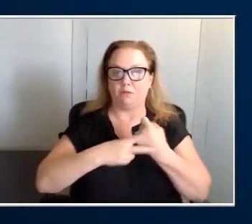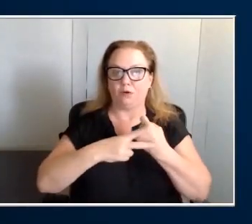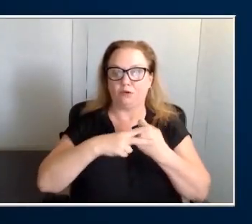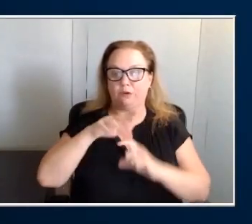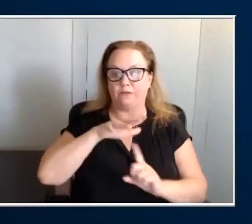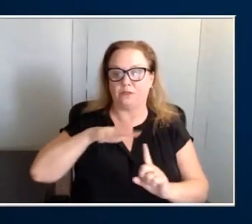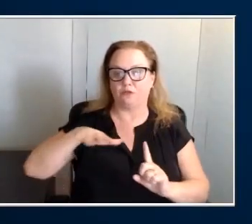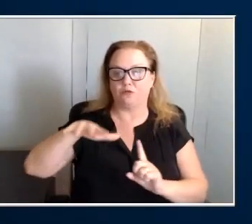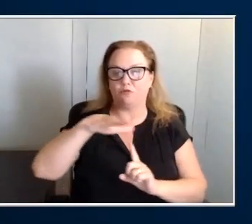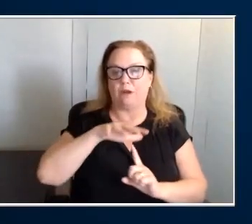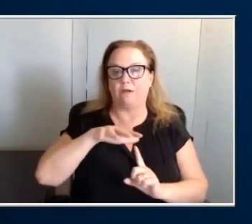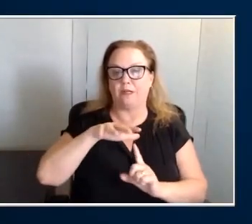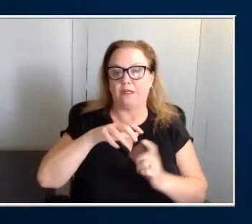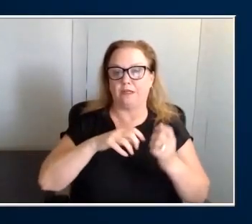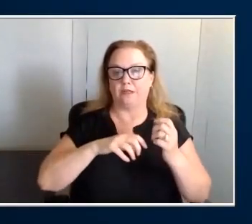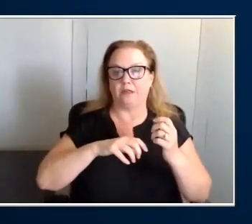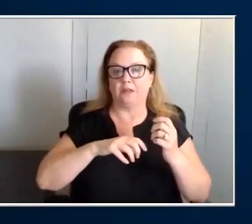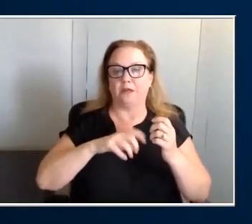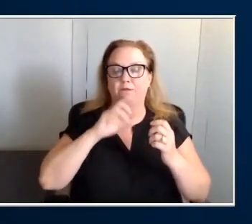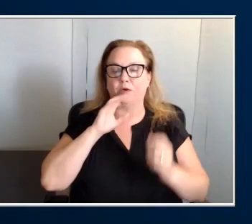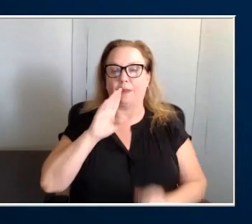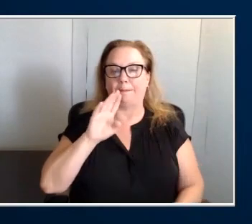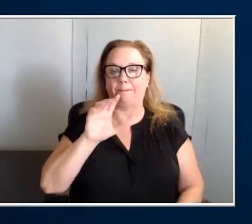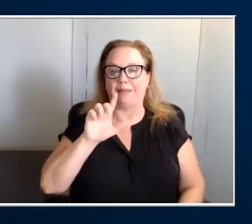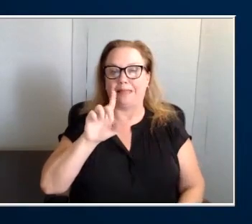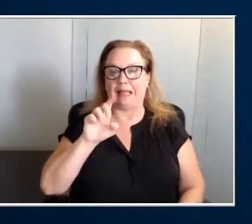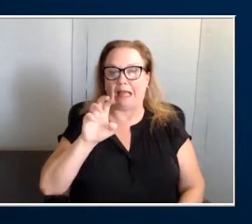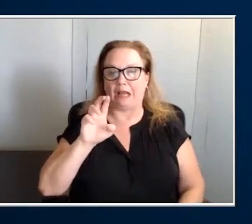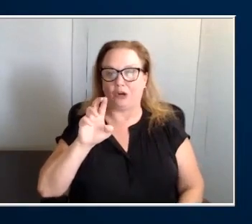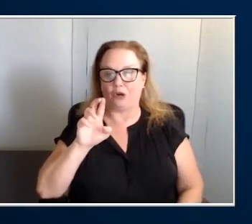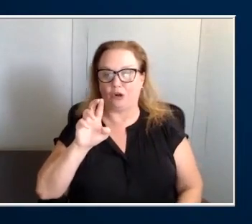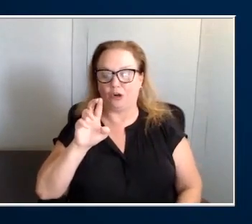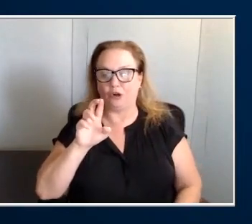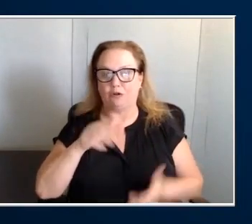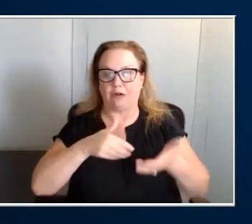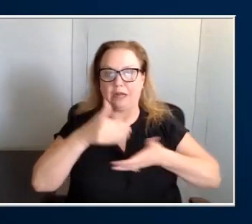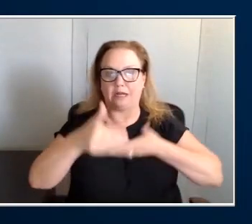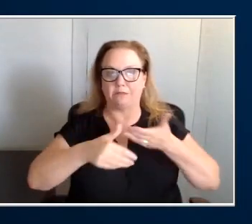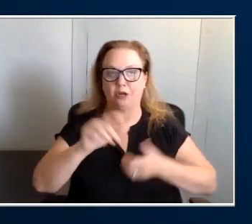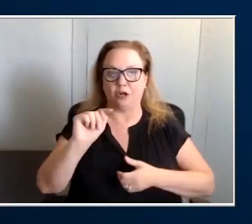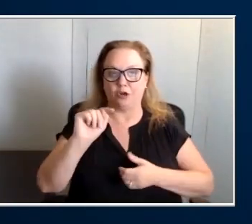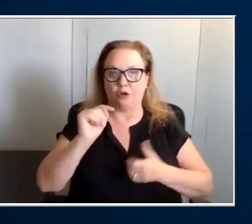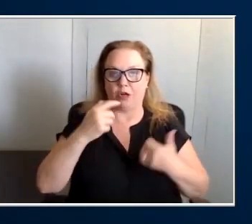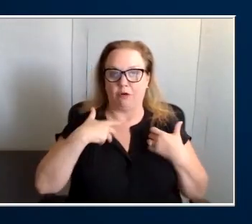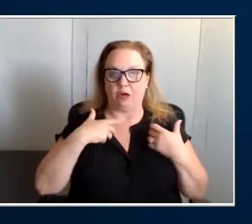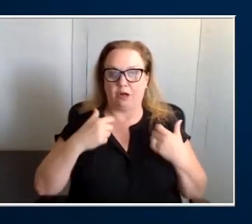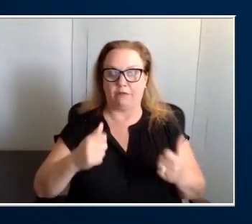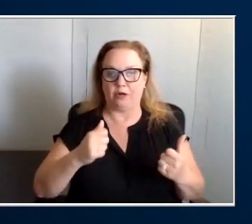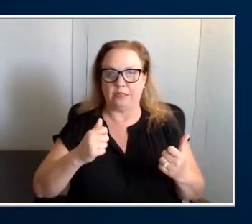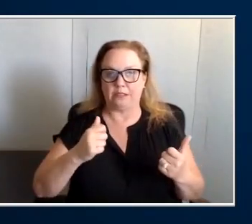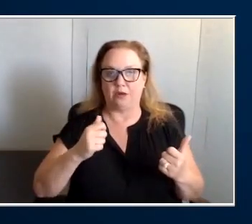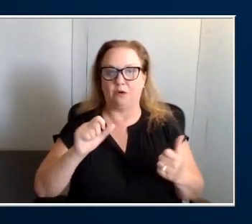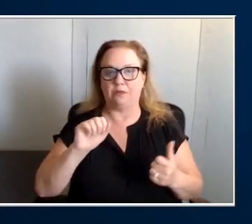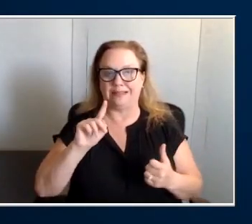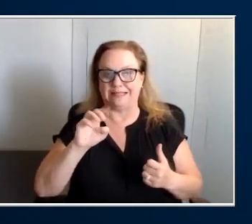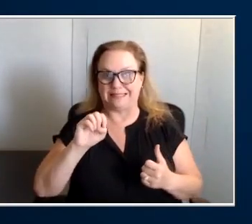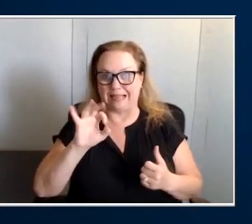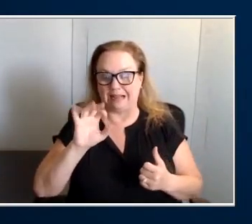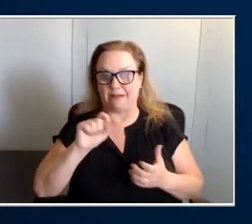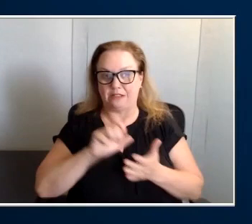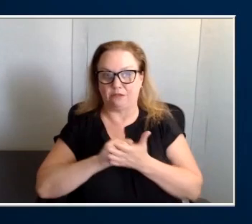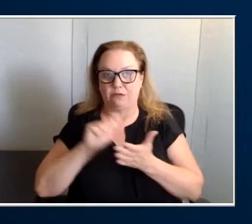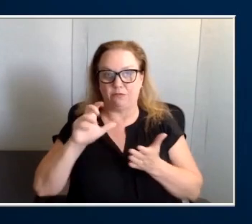support structures for the bladder. And what it does, it expedites urinary recovery. So one of the big side effects of taking out the prostate is